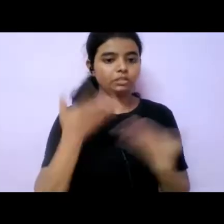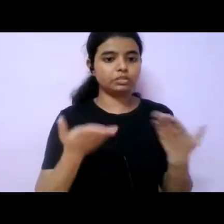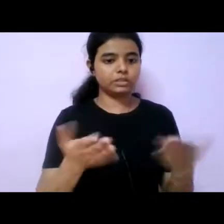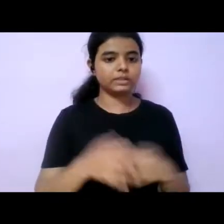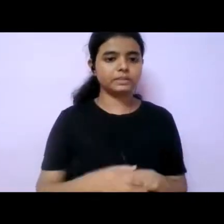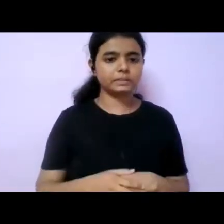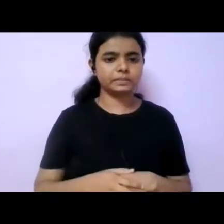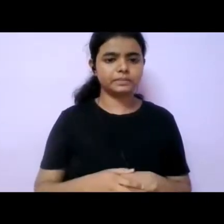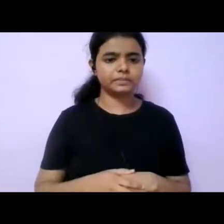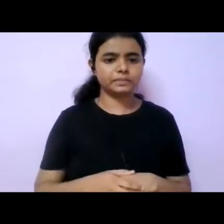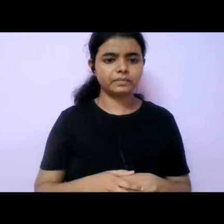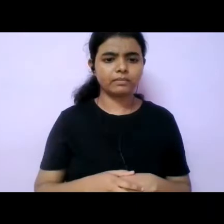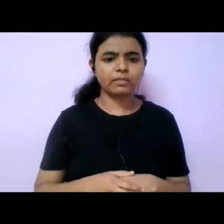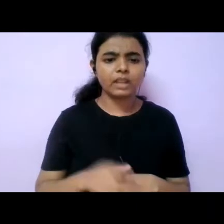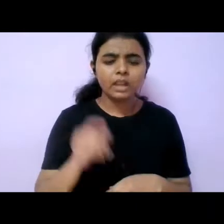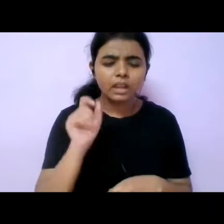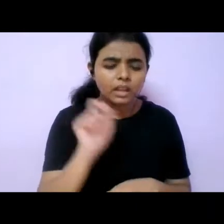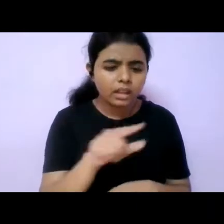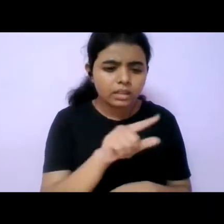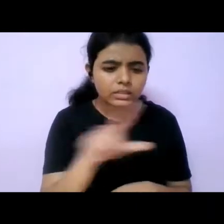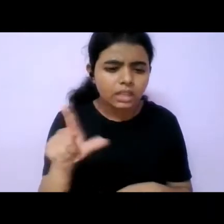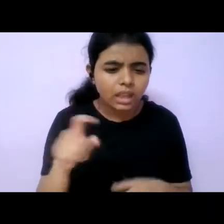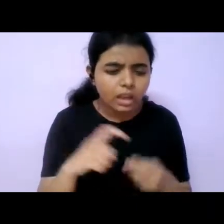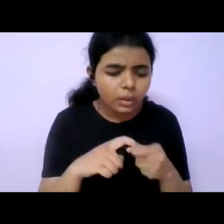It's telling me I have to quit